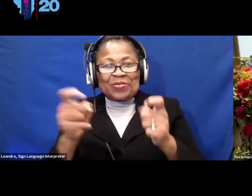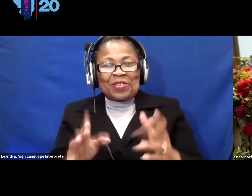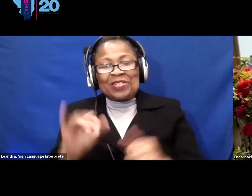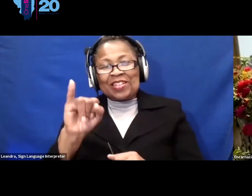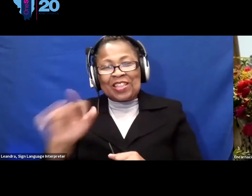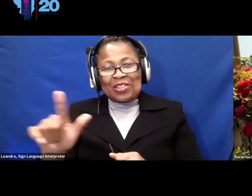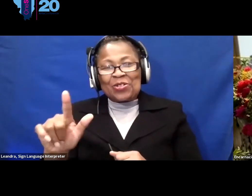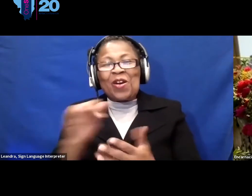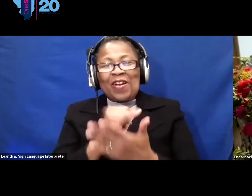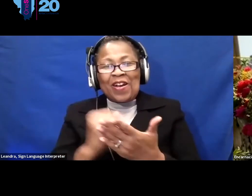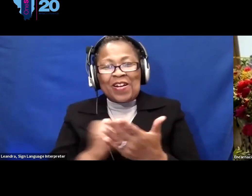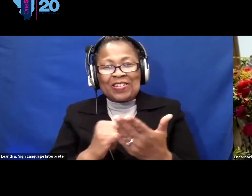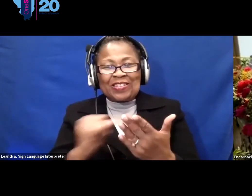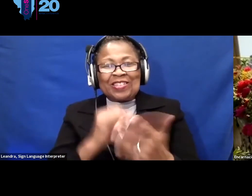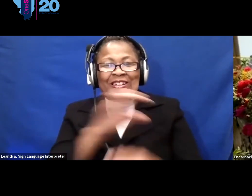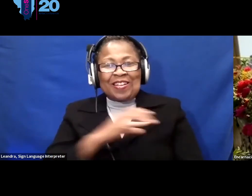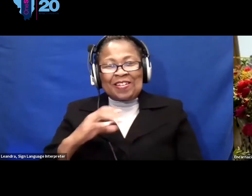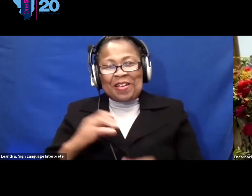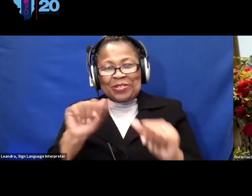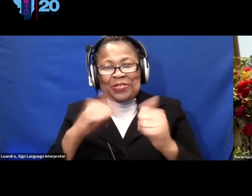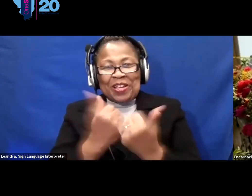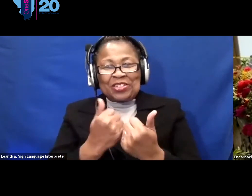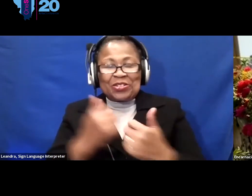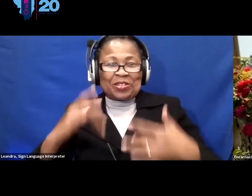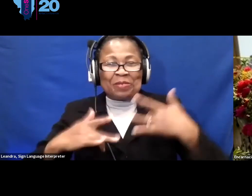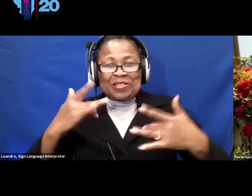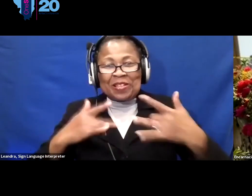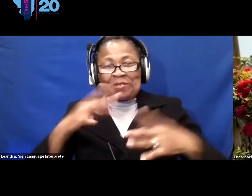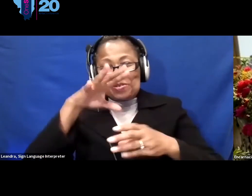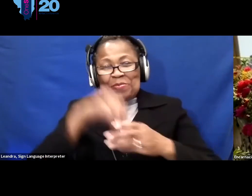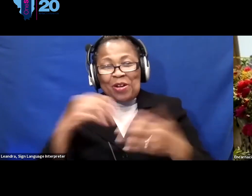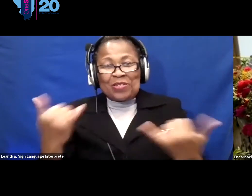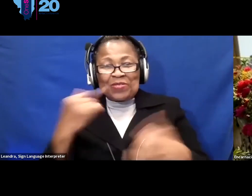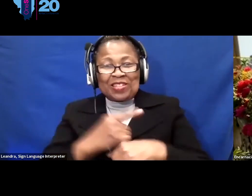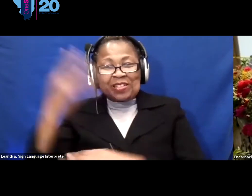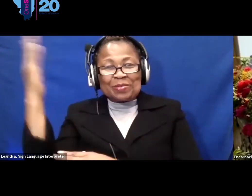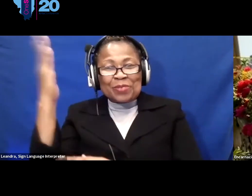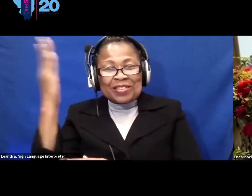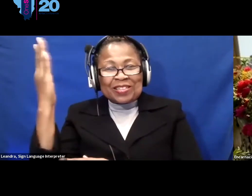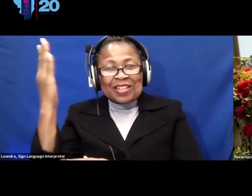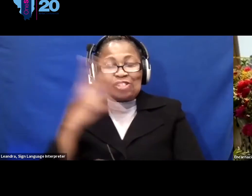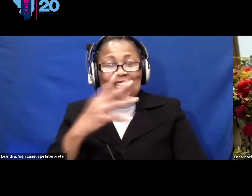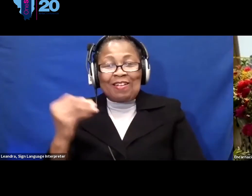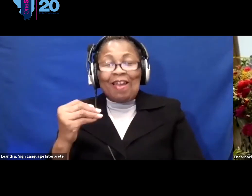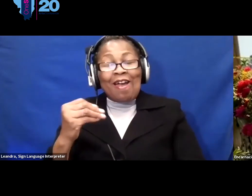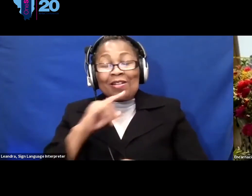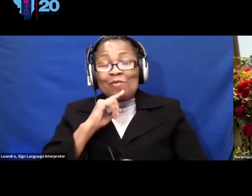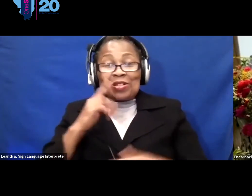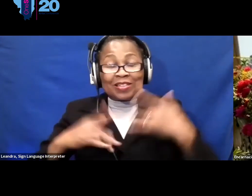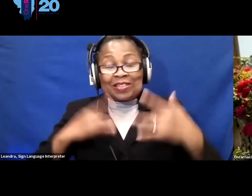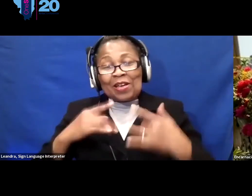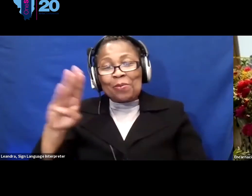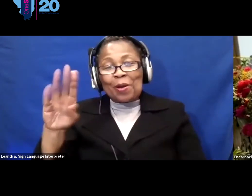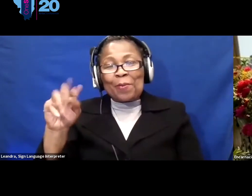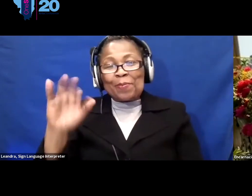Council Agency. I'm really excited to be part of today's presentation, and I'm looking forward to Betty and